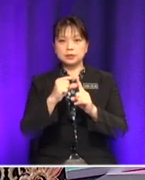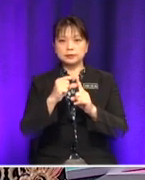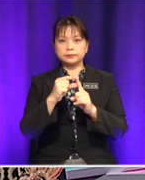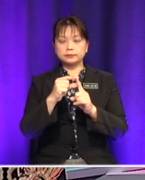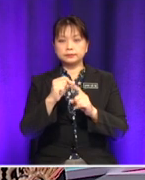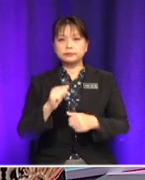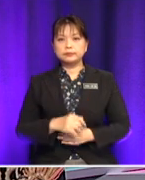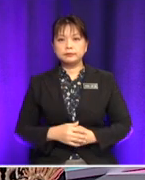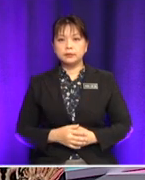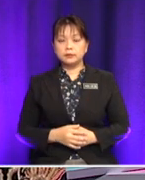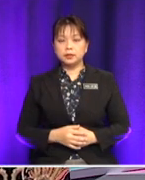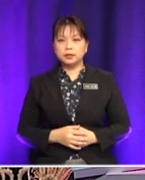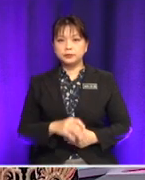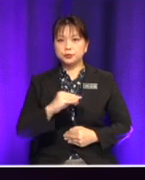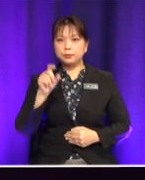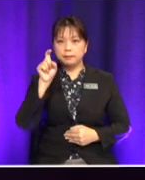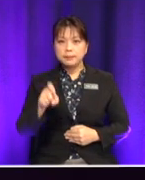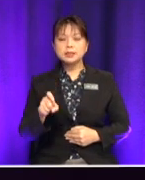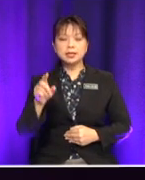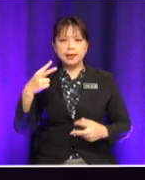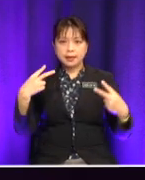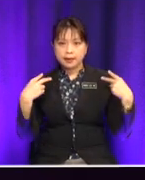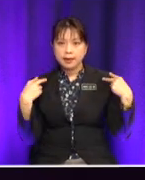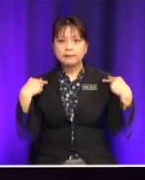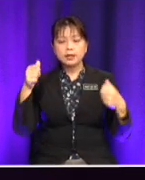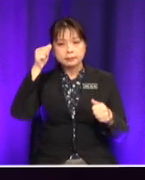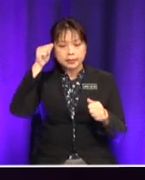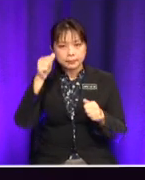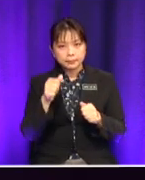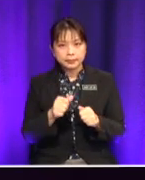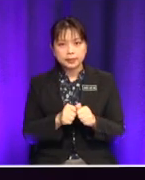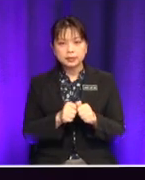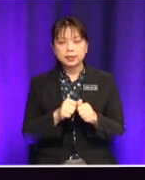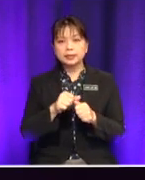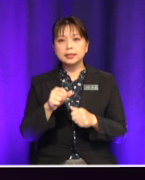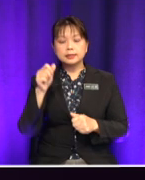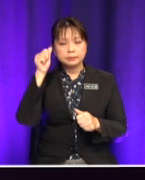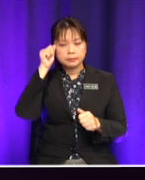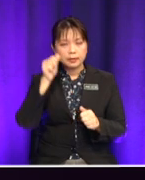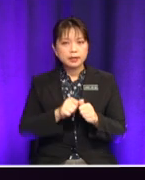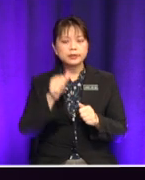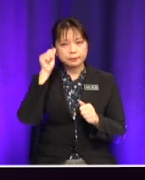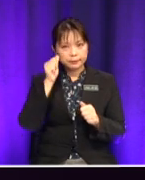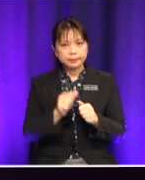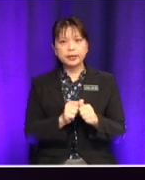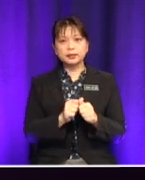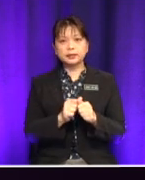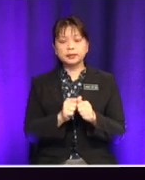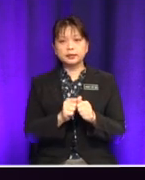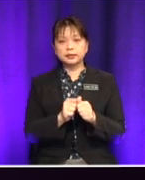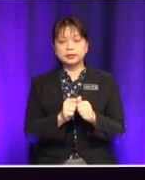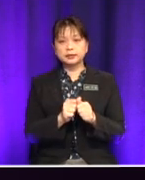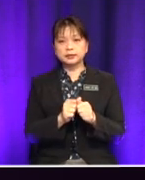It's either or. And you must have this reminder, Shafika. Mm-hmm. Now, this reminder needs to be drawn a line.